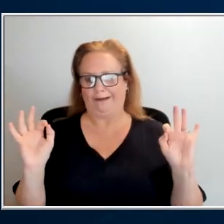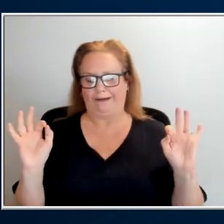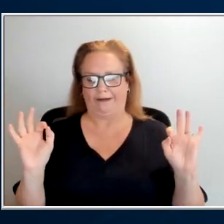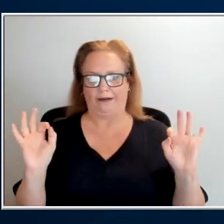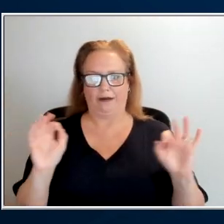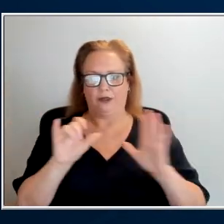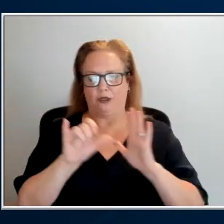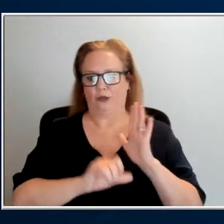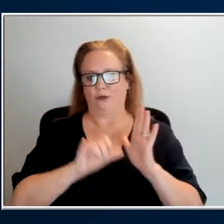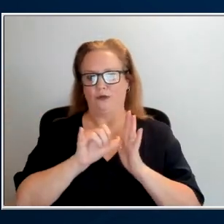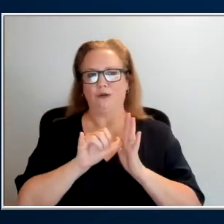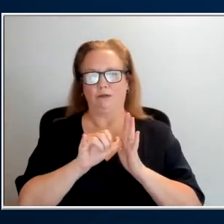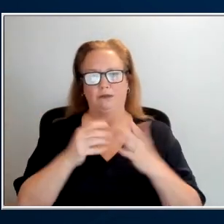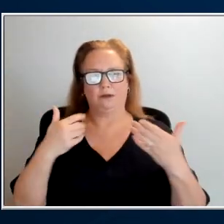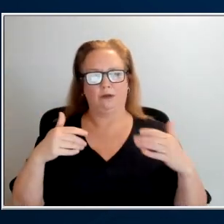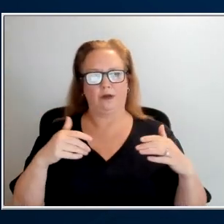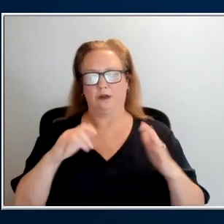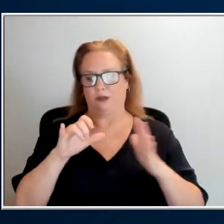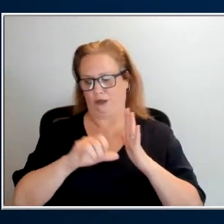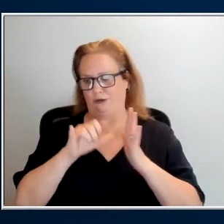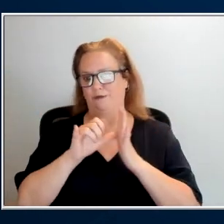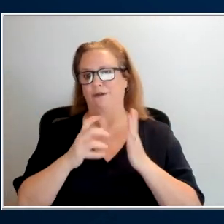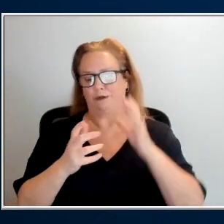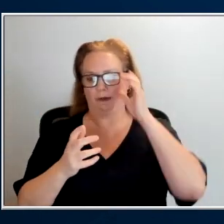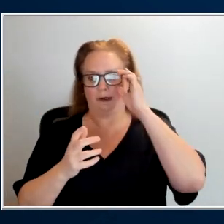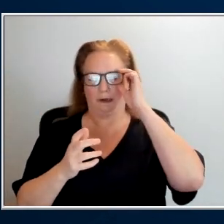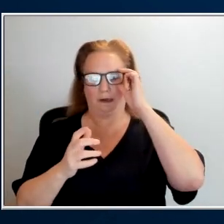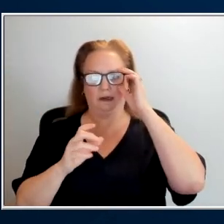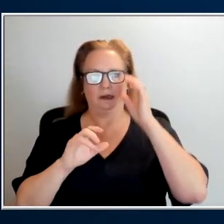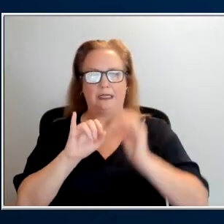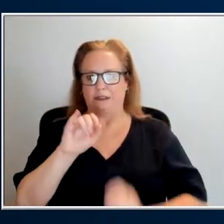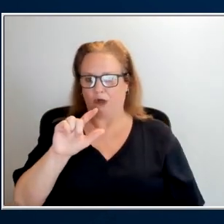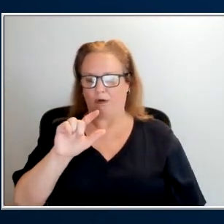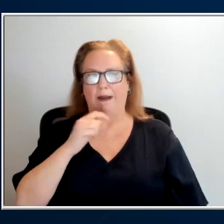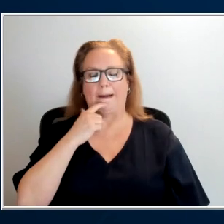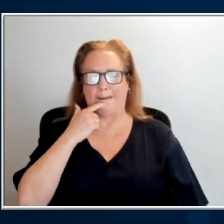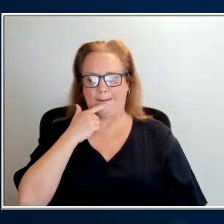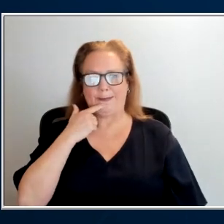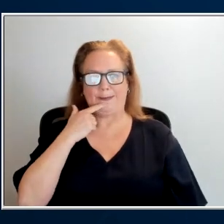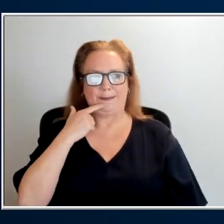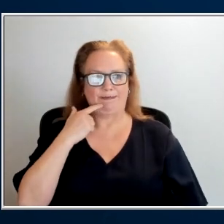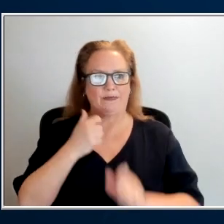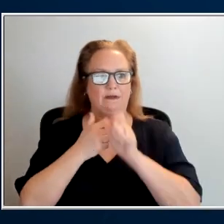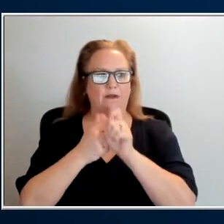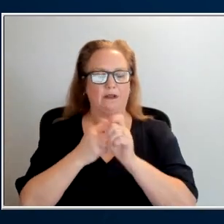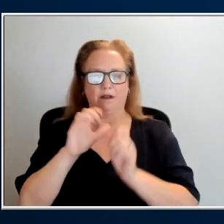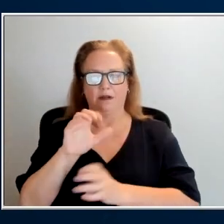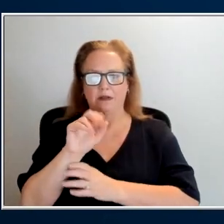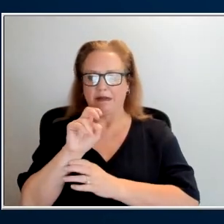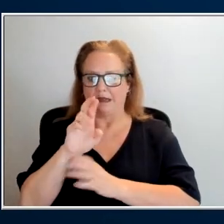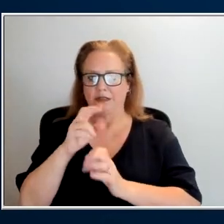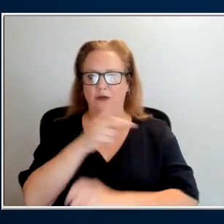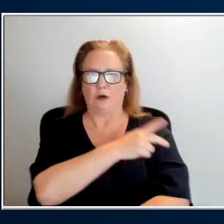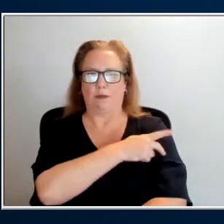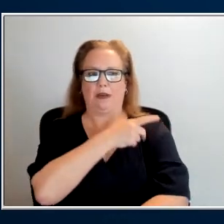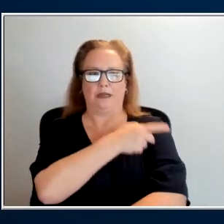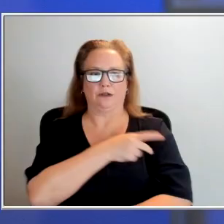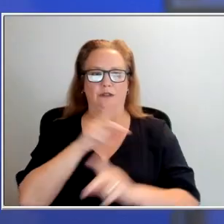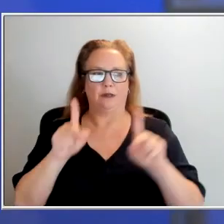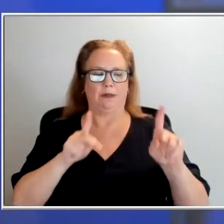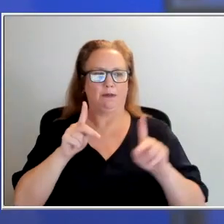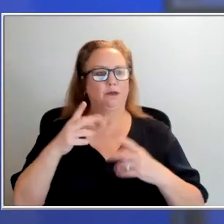is a great, believe it or not, resource. Instagram, I follow a lot of cancer patients or people who do